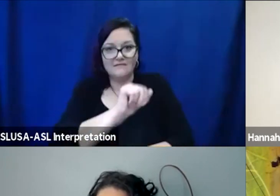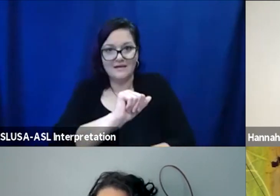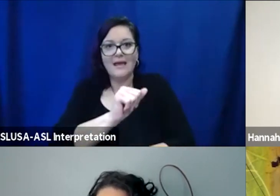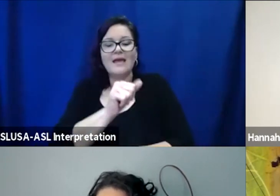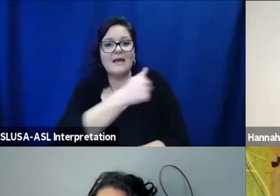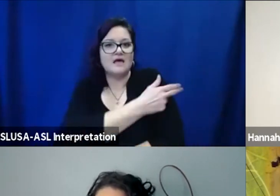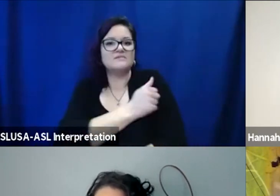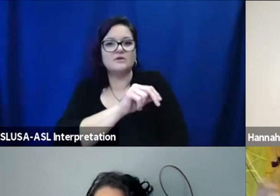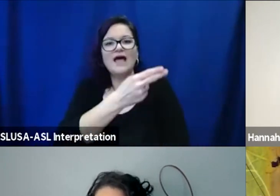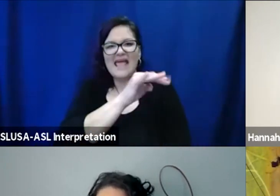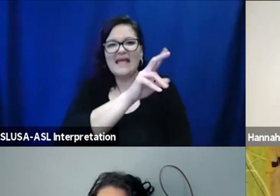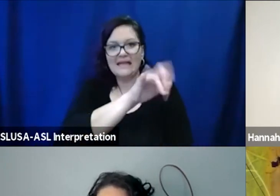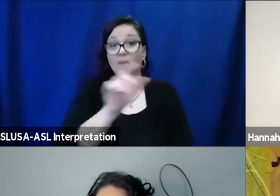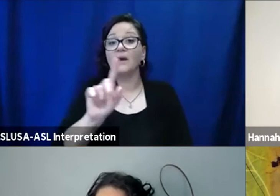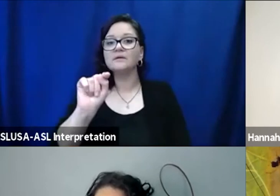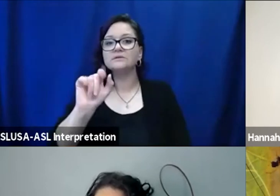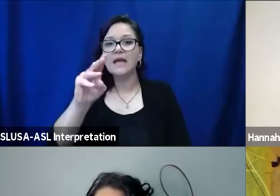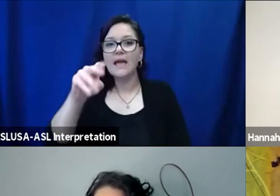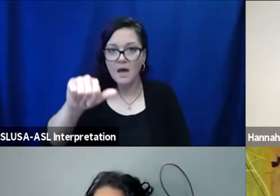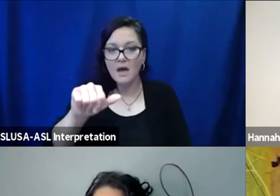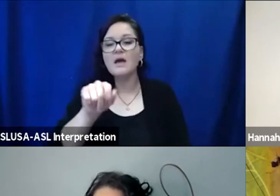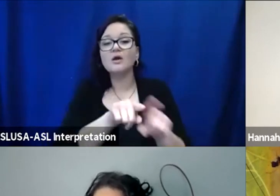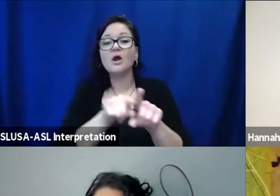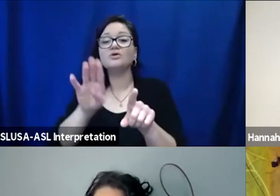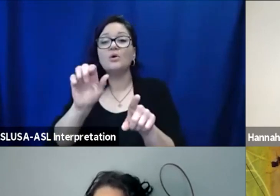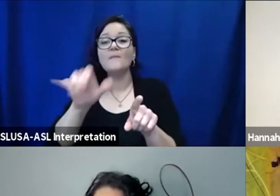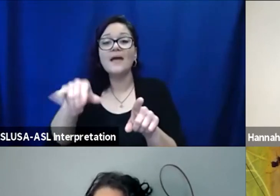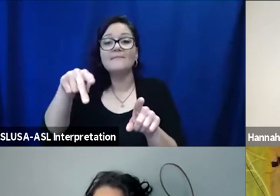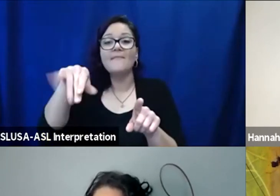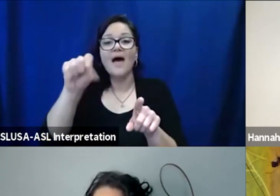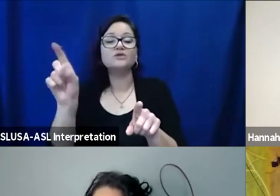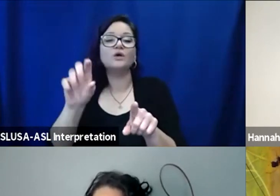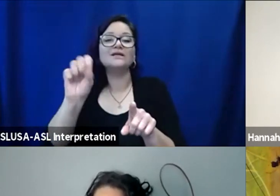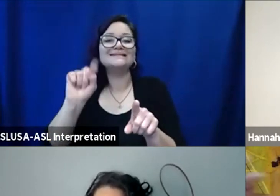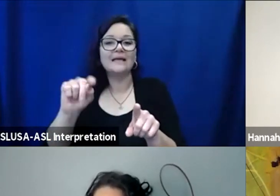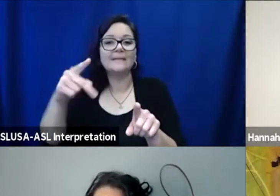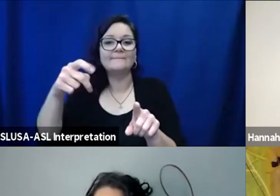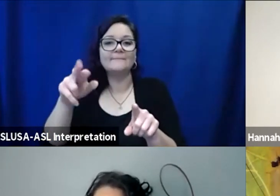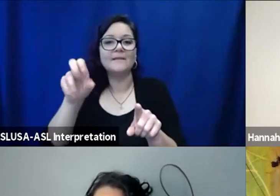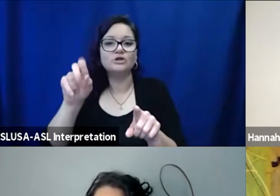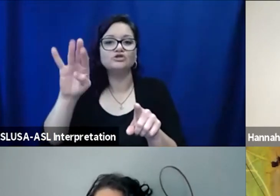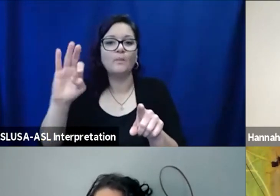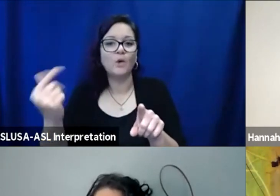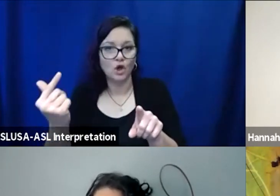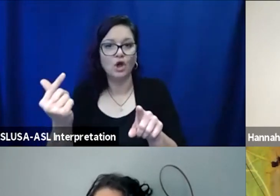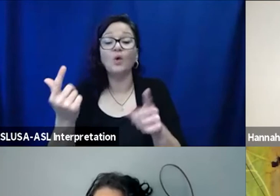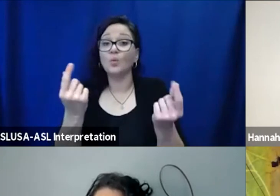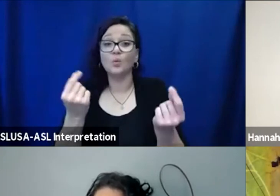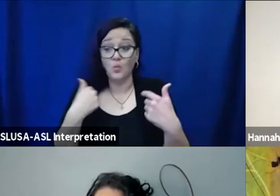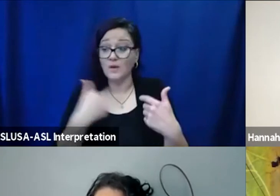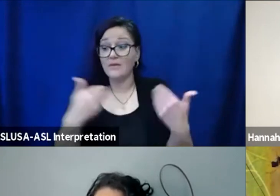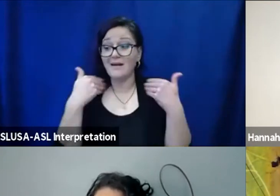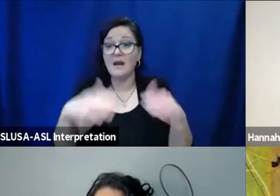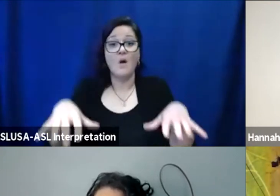in Tampa and the Bay Pines Veterans Hospital in St. Petersburg, and we hosted a